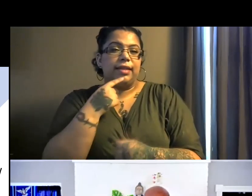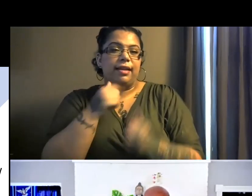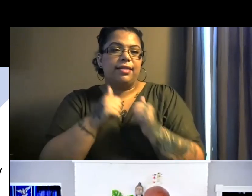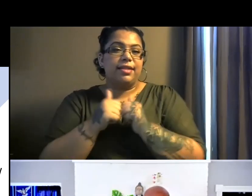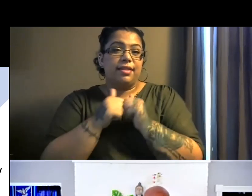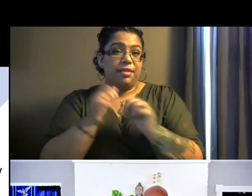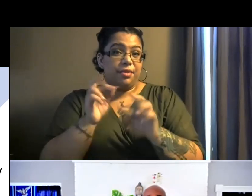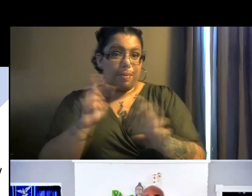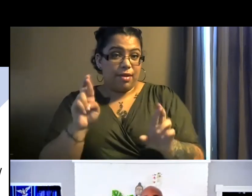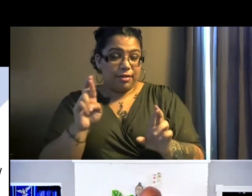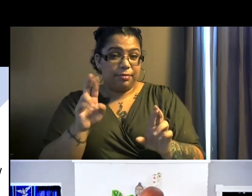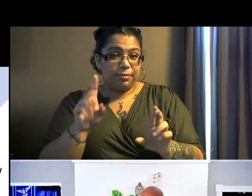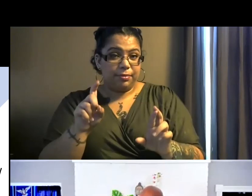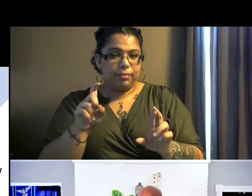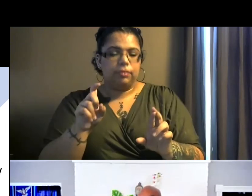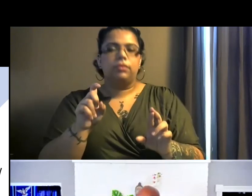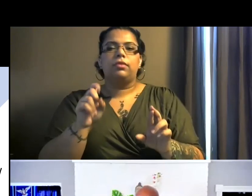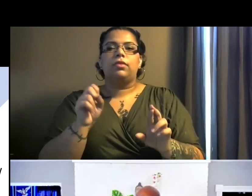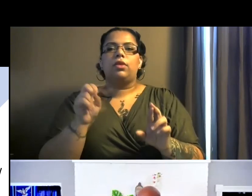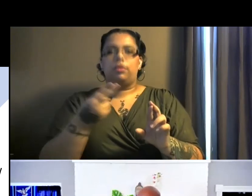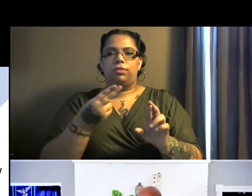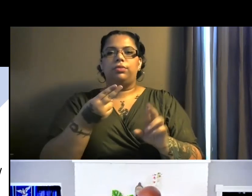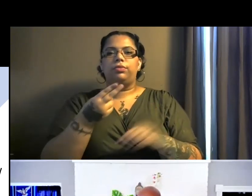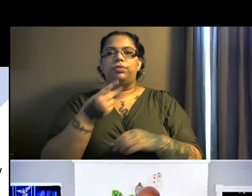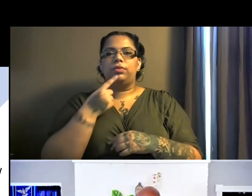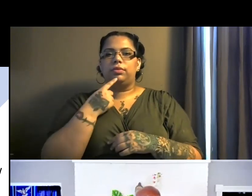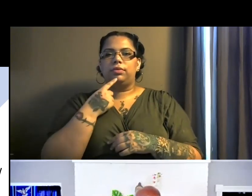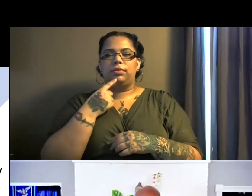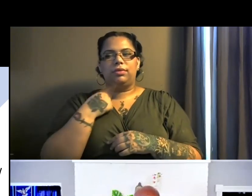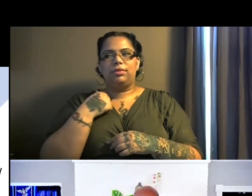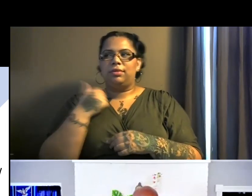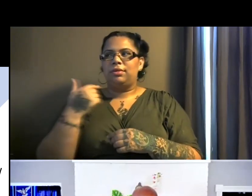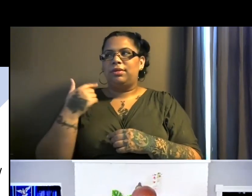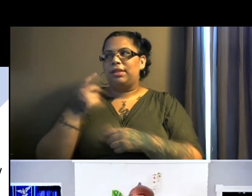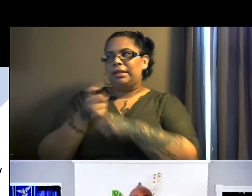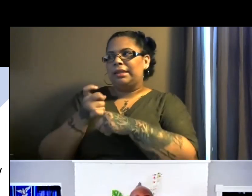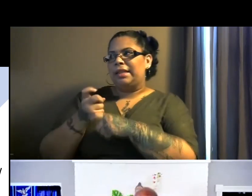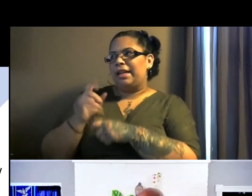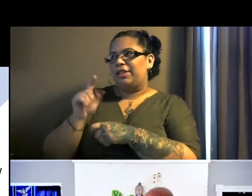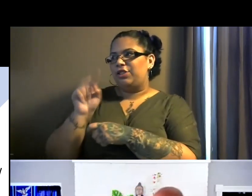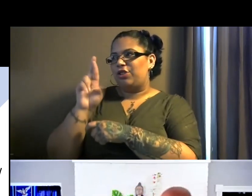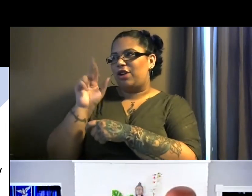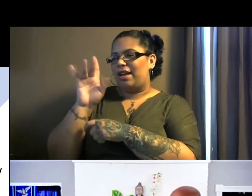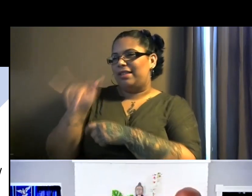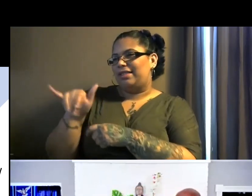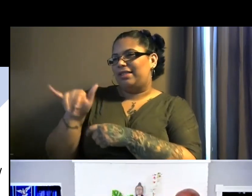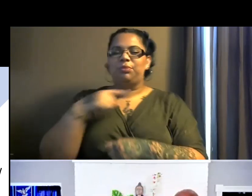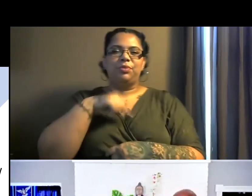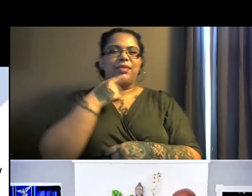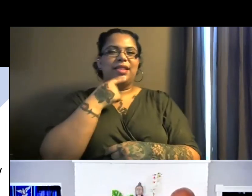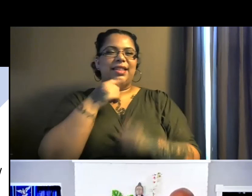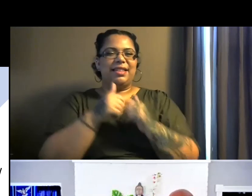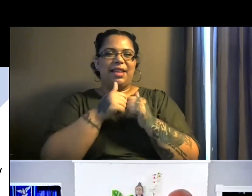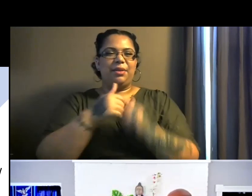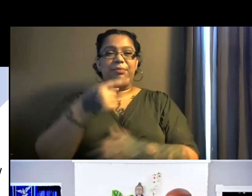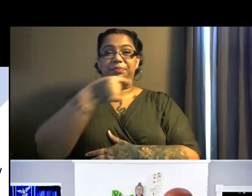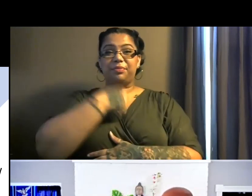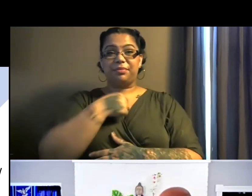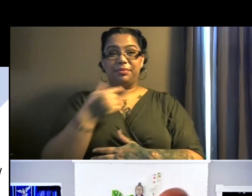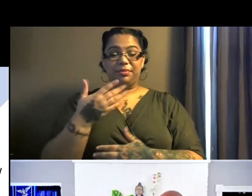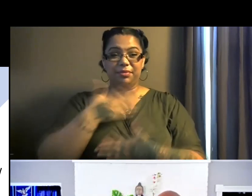you ready? Oh, yeah, well, let's say I was gonna mess with Tracy for a second. Let's say it together. I